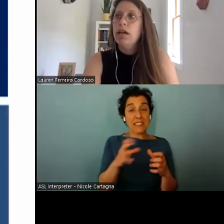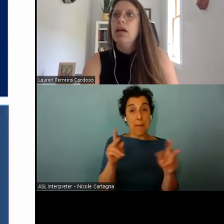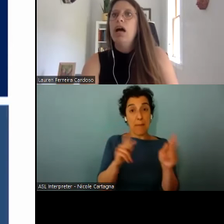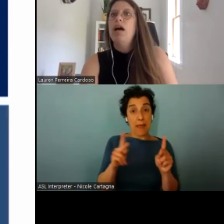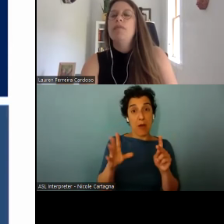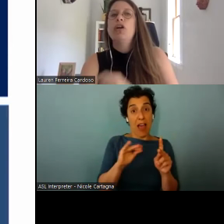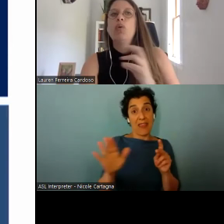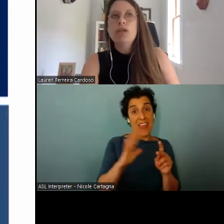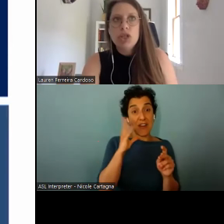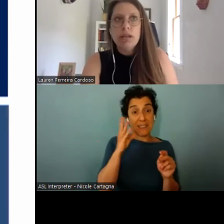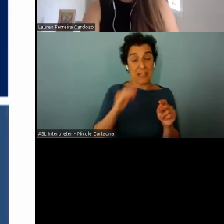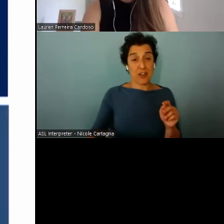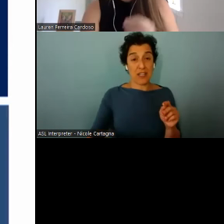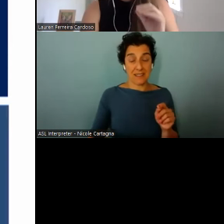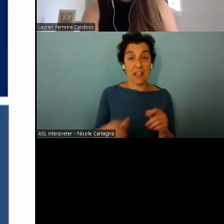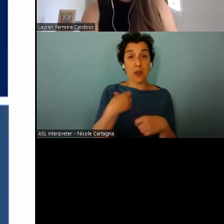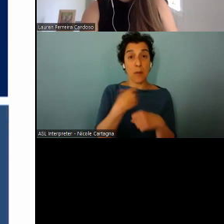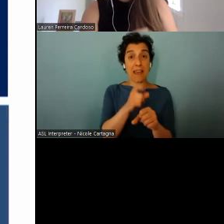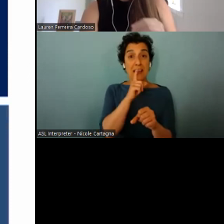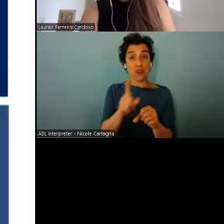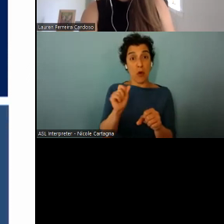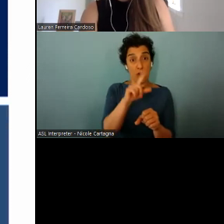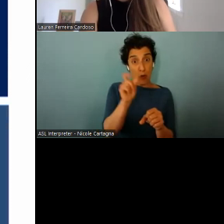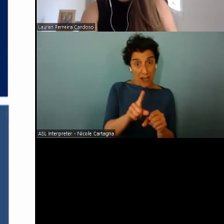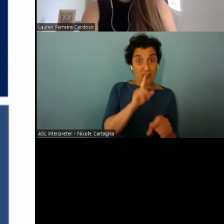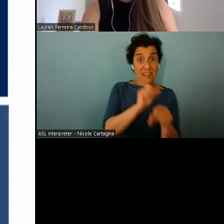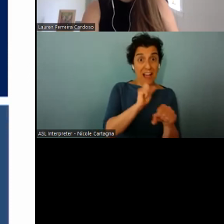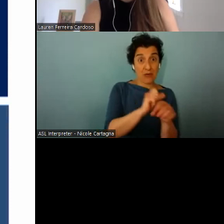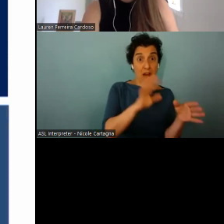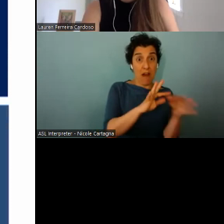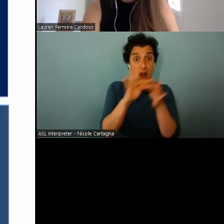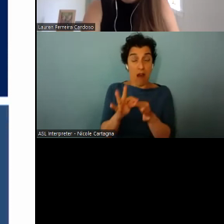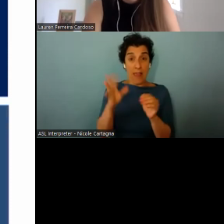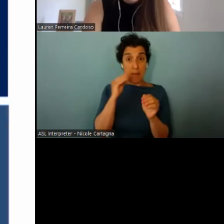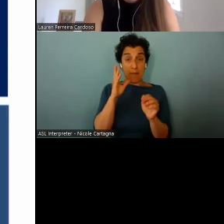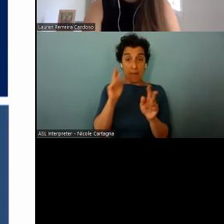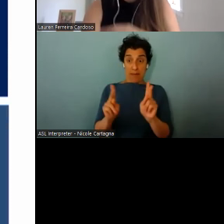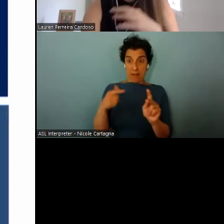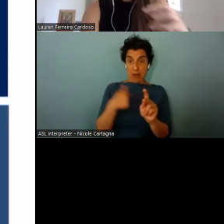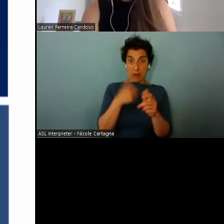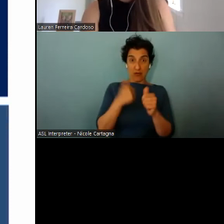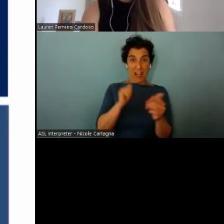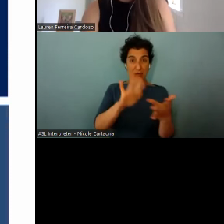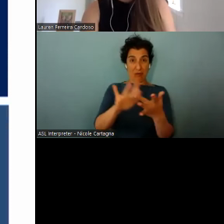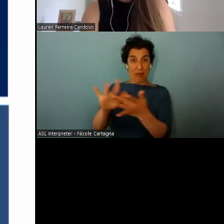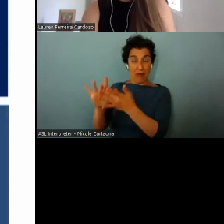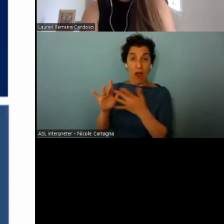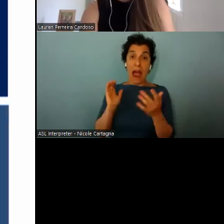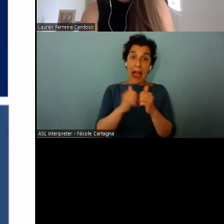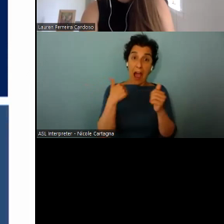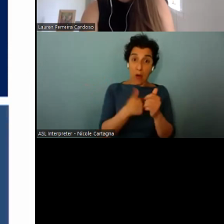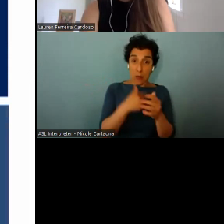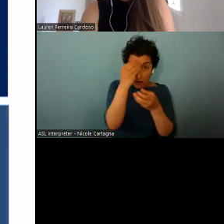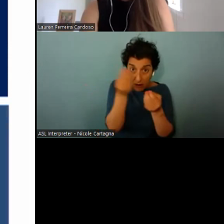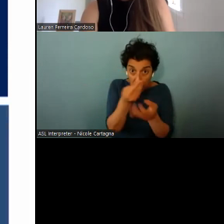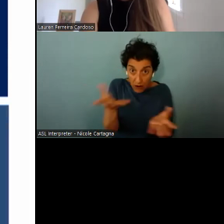that the questions reflect the experiences of the people we're trying to reach, that our dissemination strategies